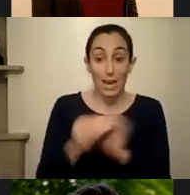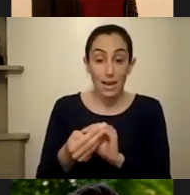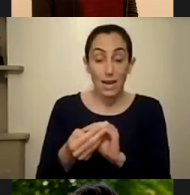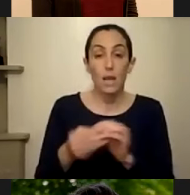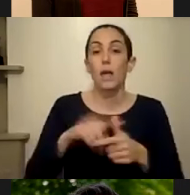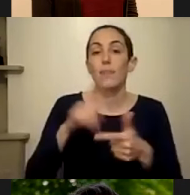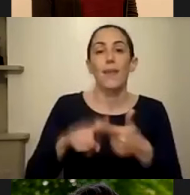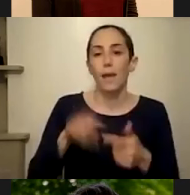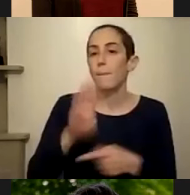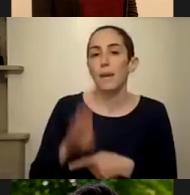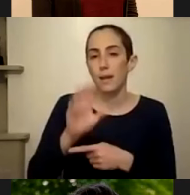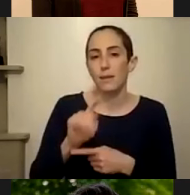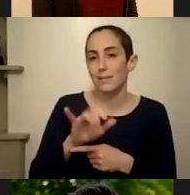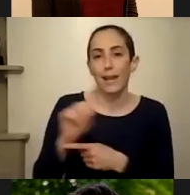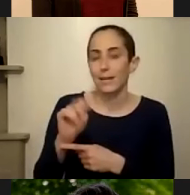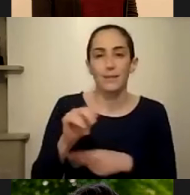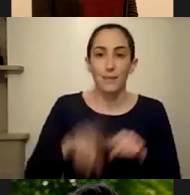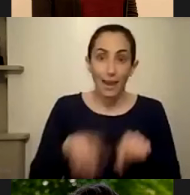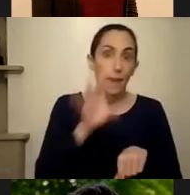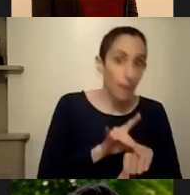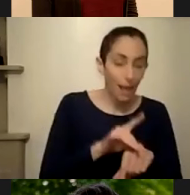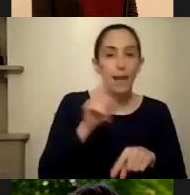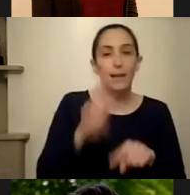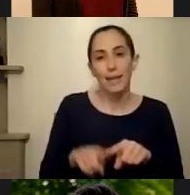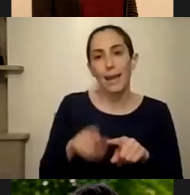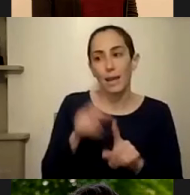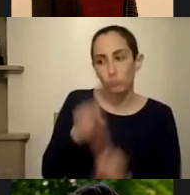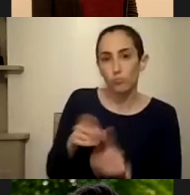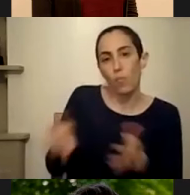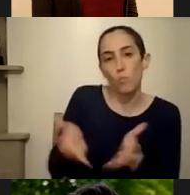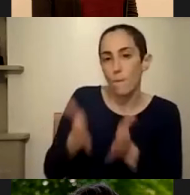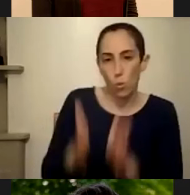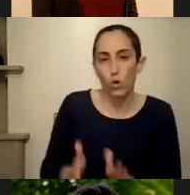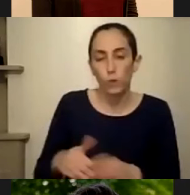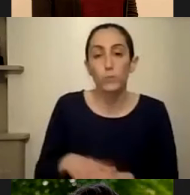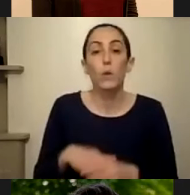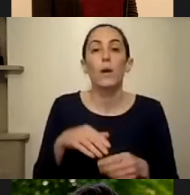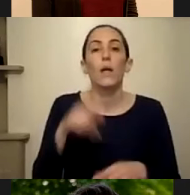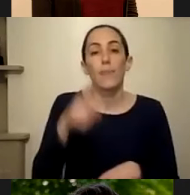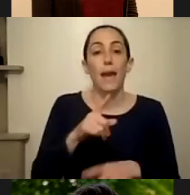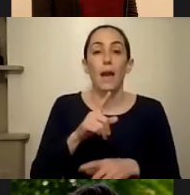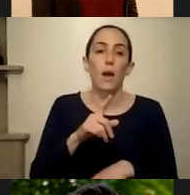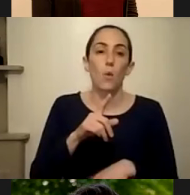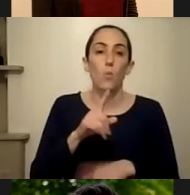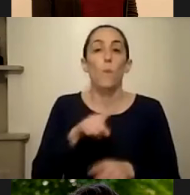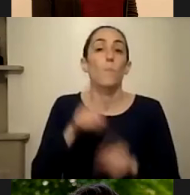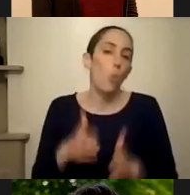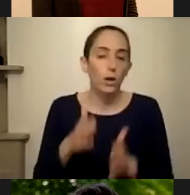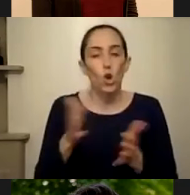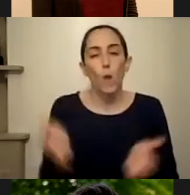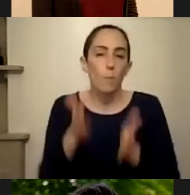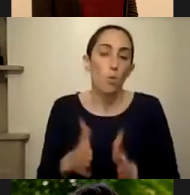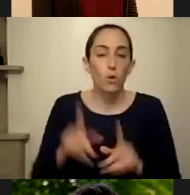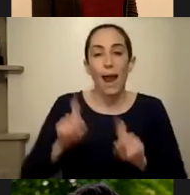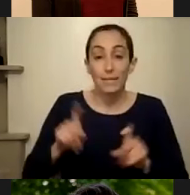is no longer be able to activate this promoter. So in this promoter assay, reporter promoter assay, you can see without beta